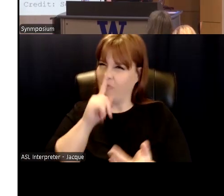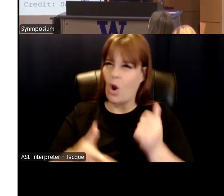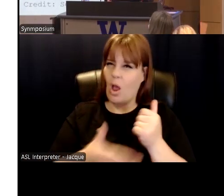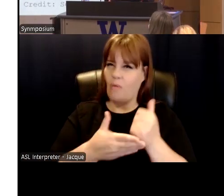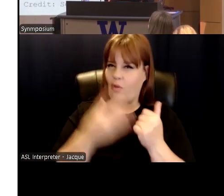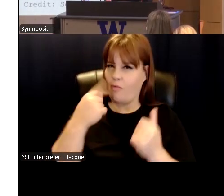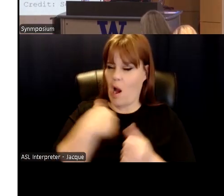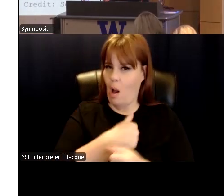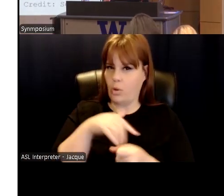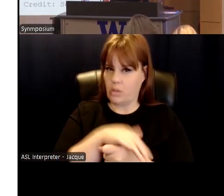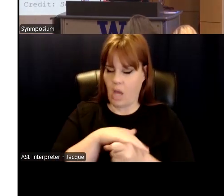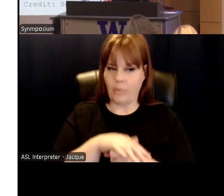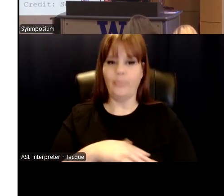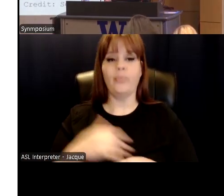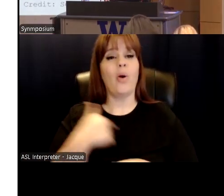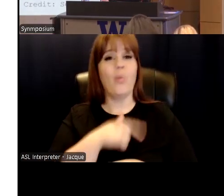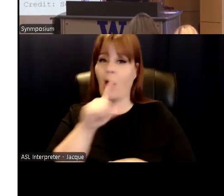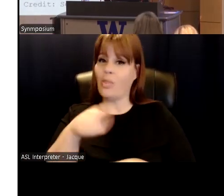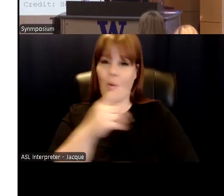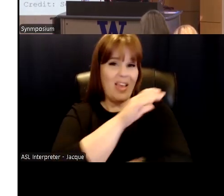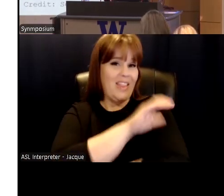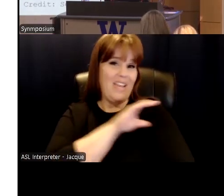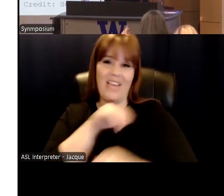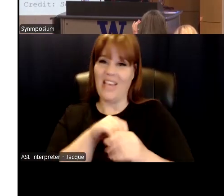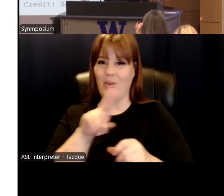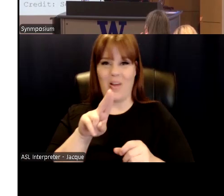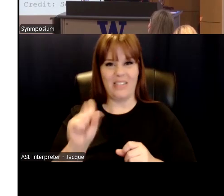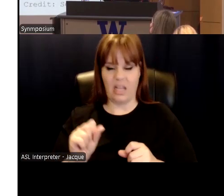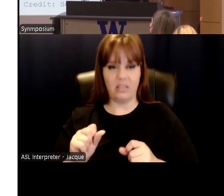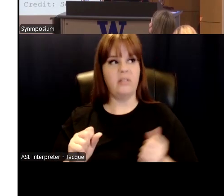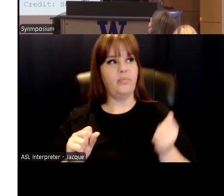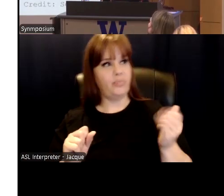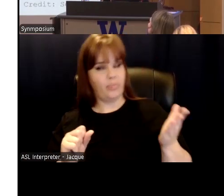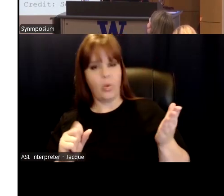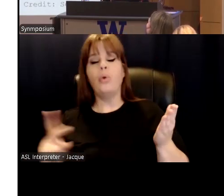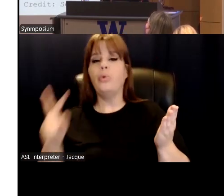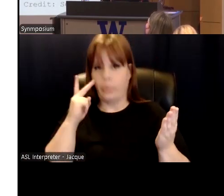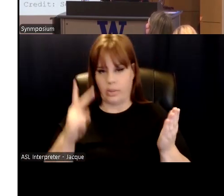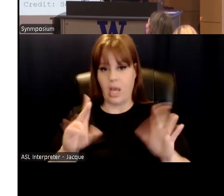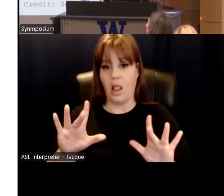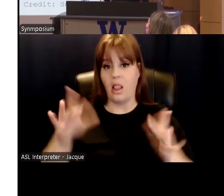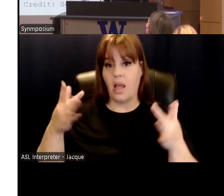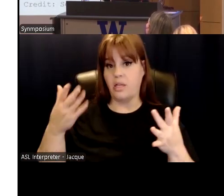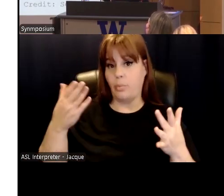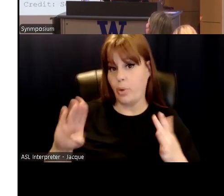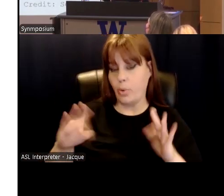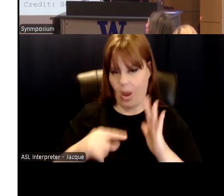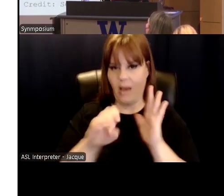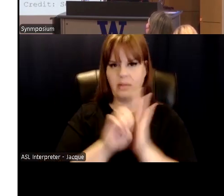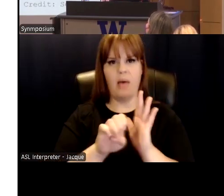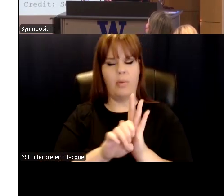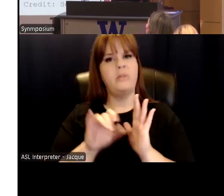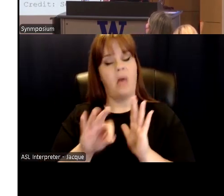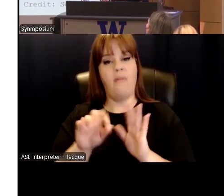But we're not the only clinics in the United States. Here you see in the light blue, these are examples of